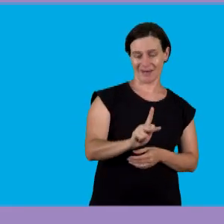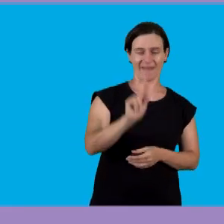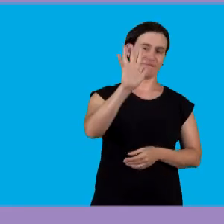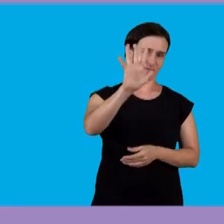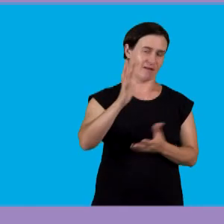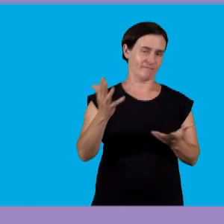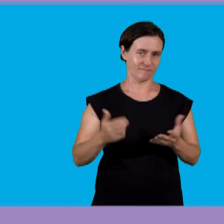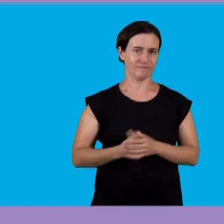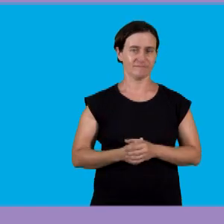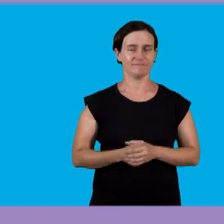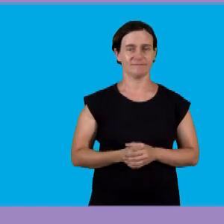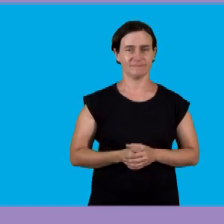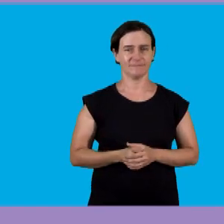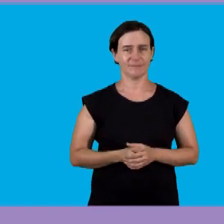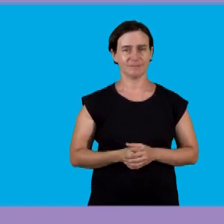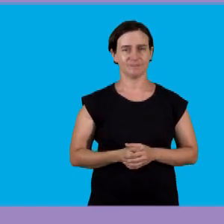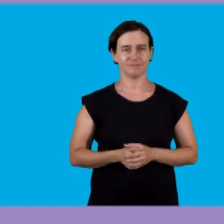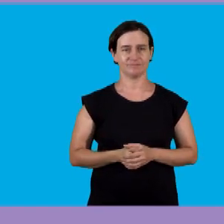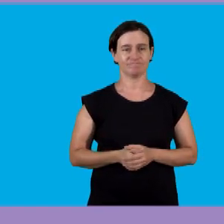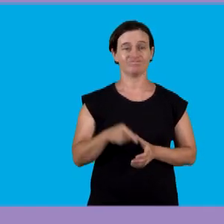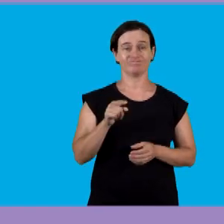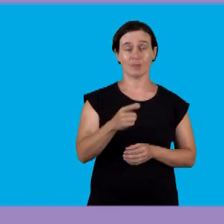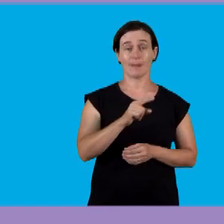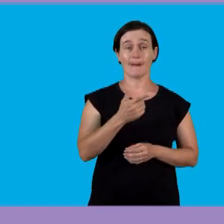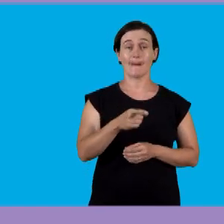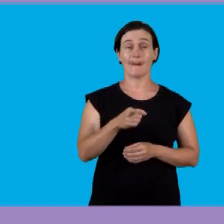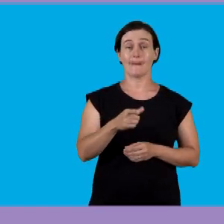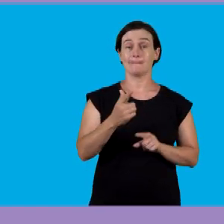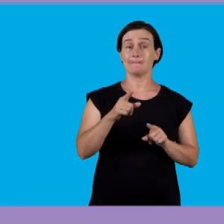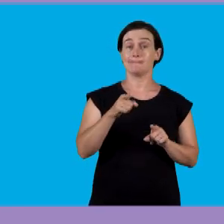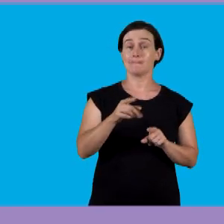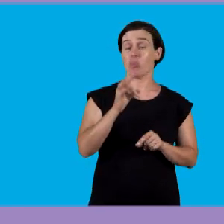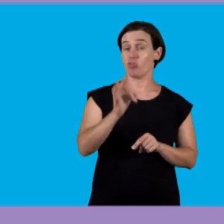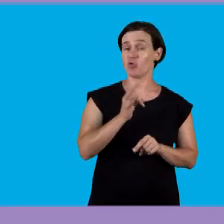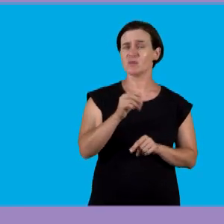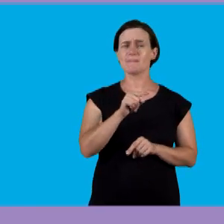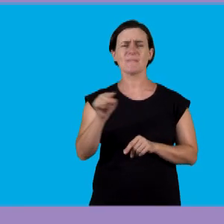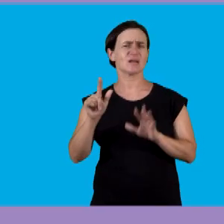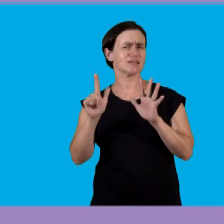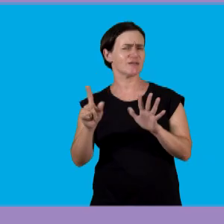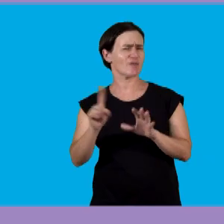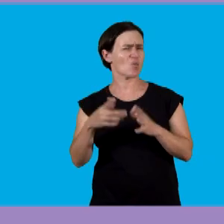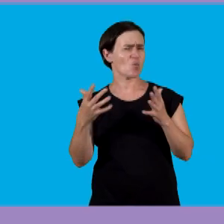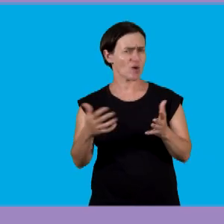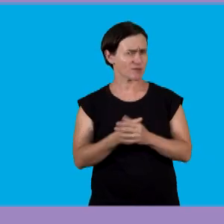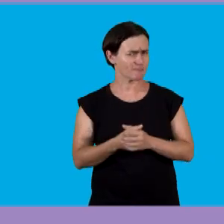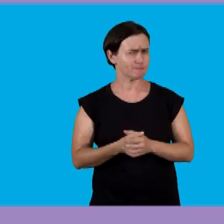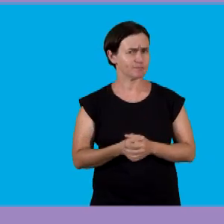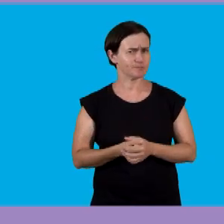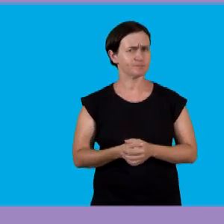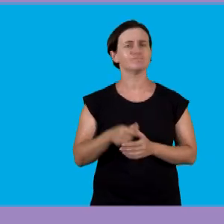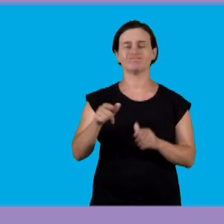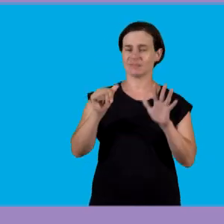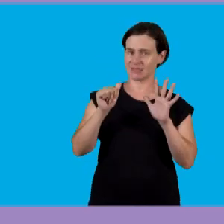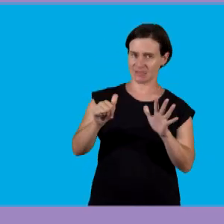that variable with the exponent. Then we have a 13 minus 7. Now 13